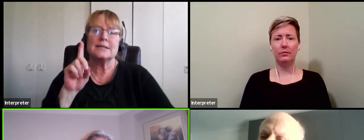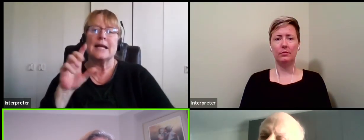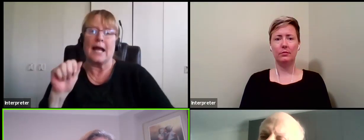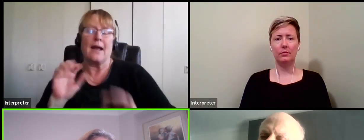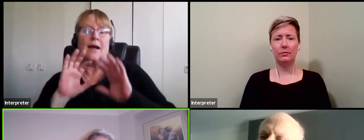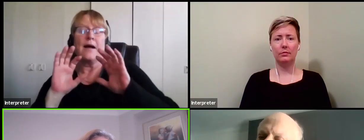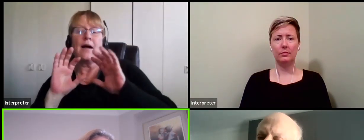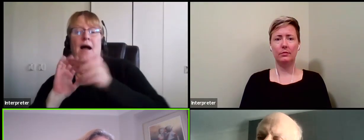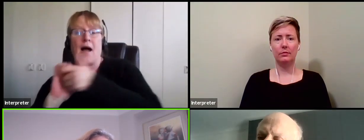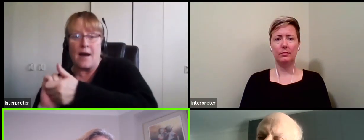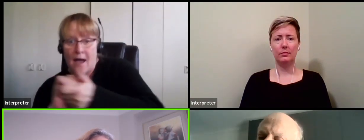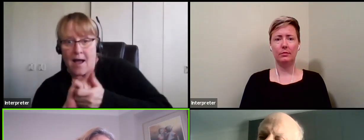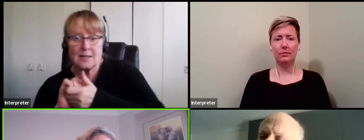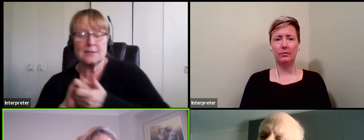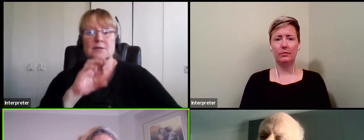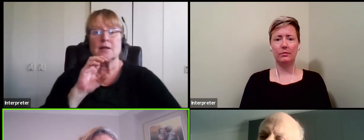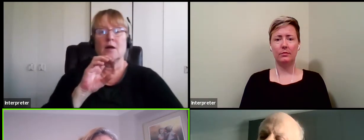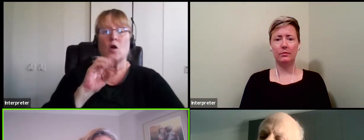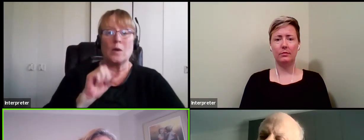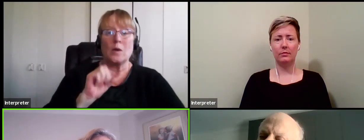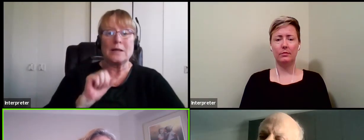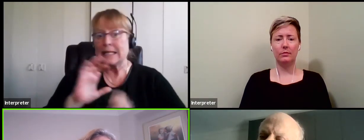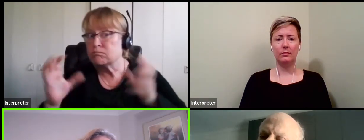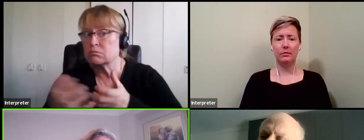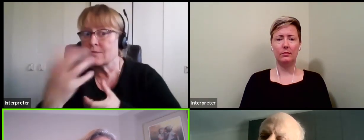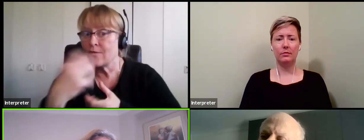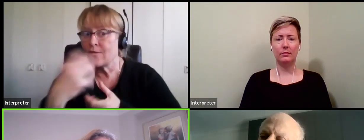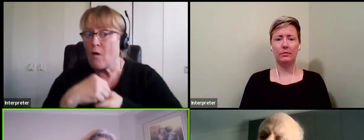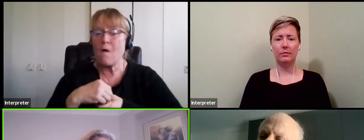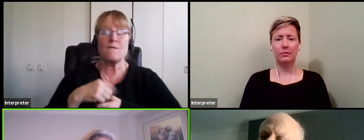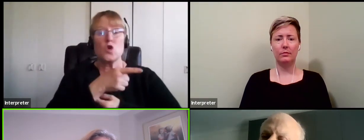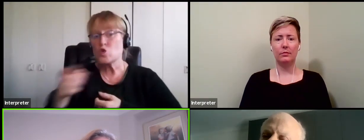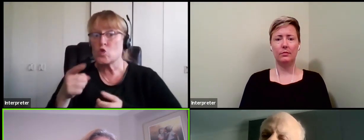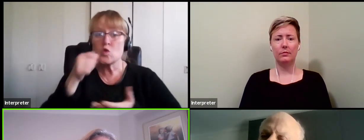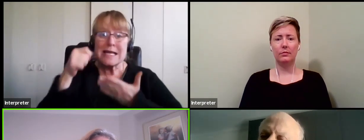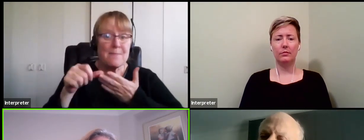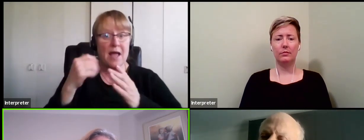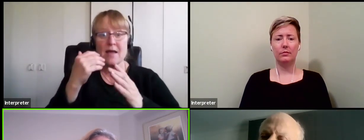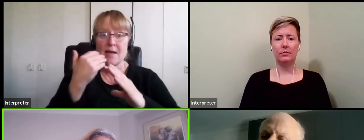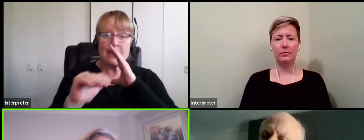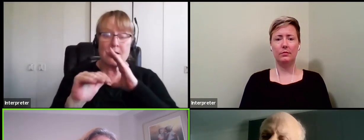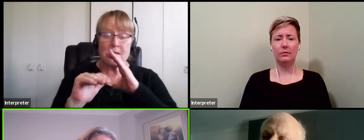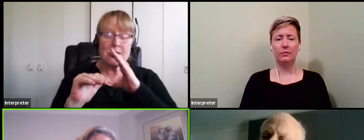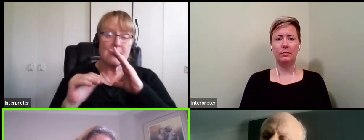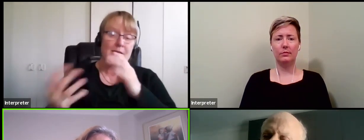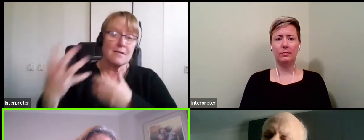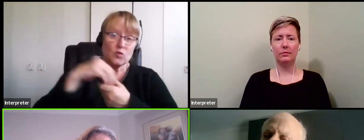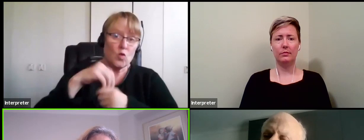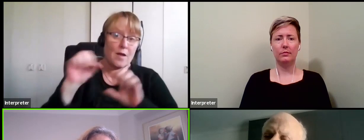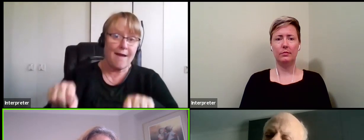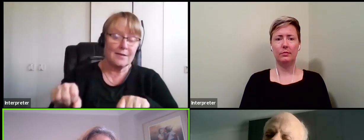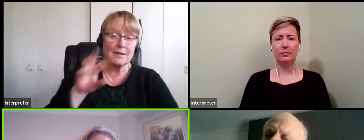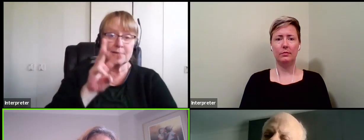follow our activities and stay informed, you can sign up for the AODA Alliance email updates by going to